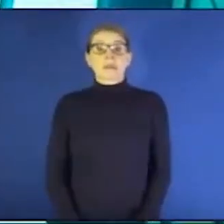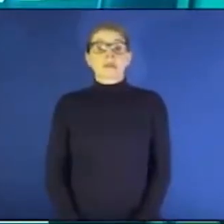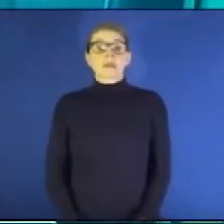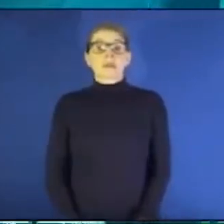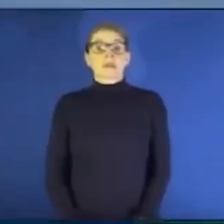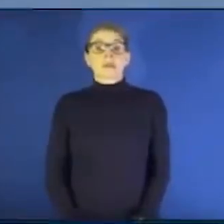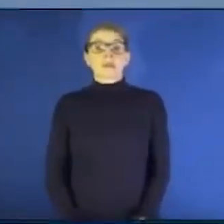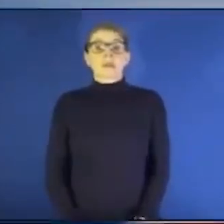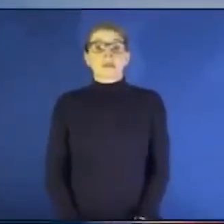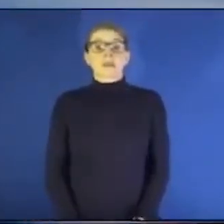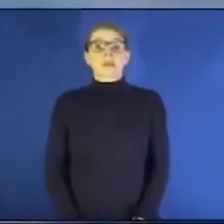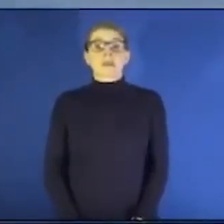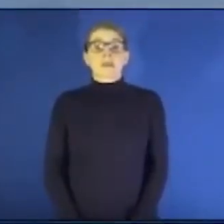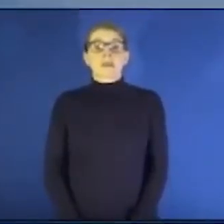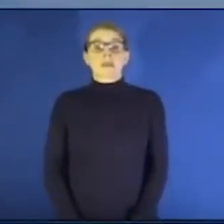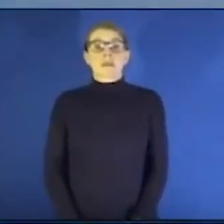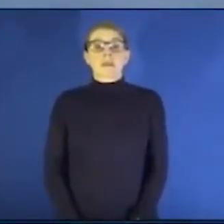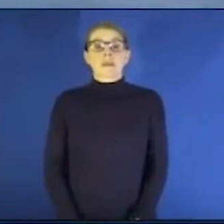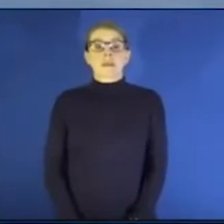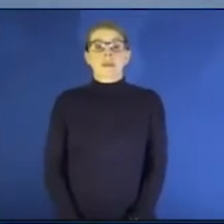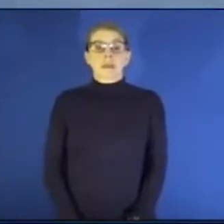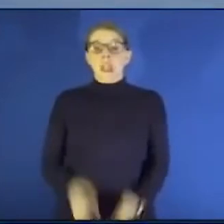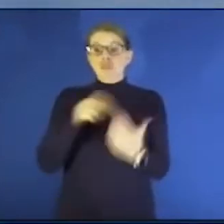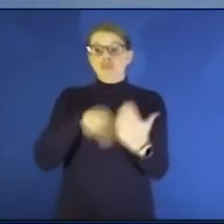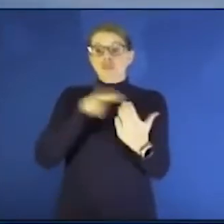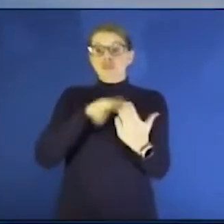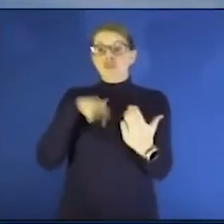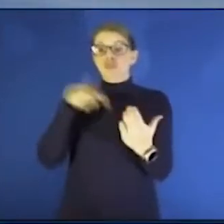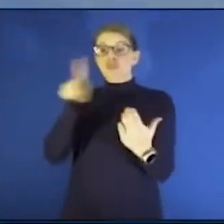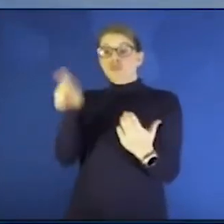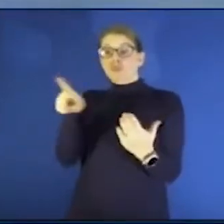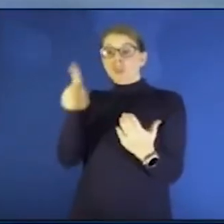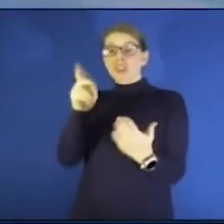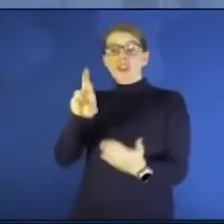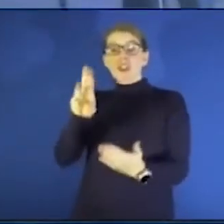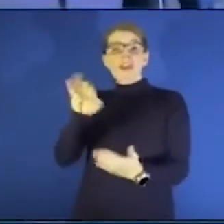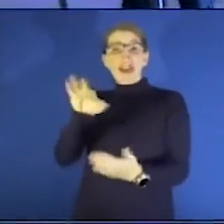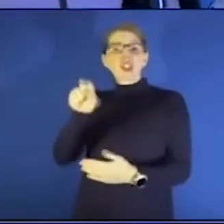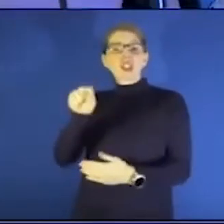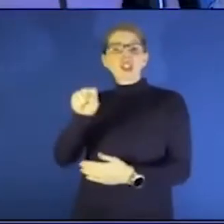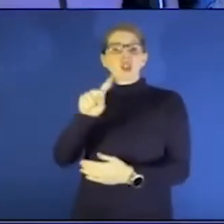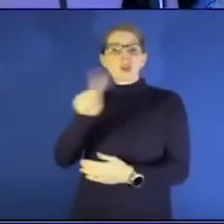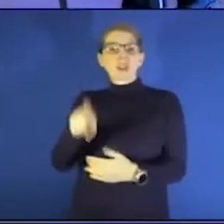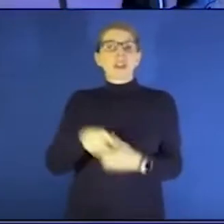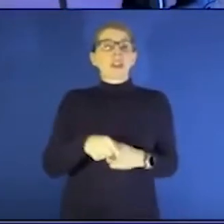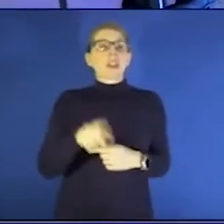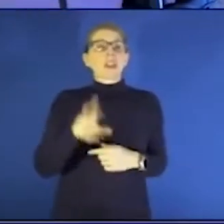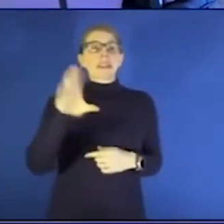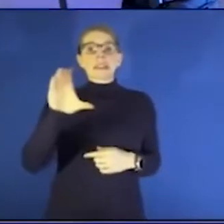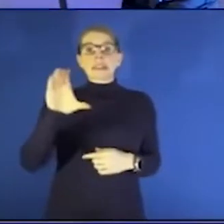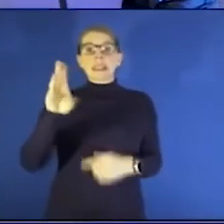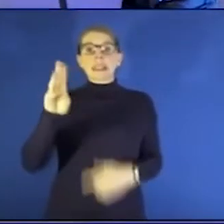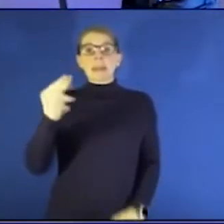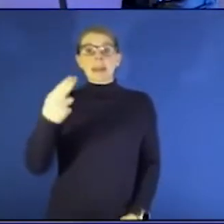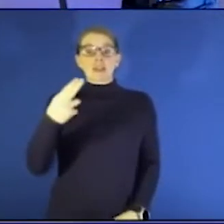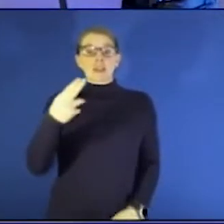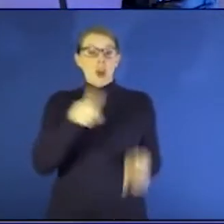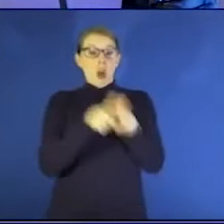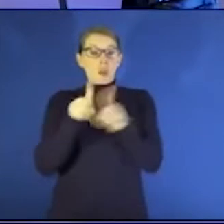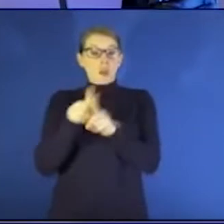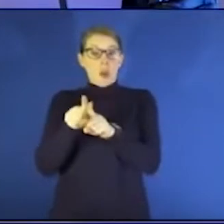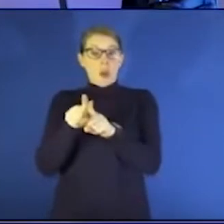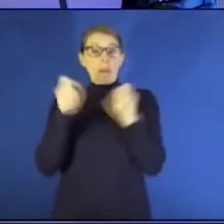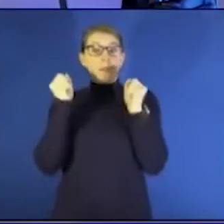just one thing, while you're looking at it, then we asked Dr. Myers a question. So I'm going to guess that children, you guys are also seeing a large influx of mental